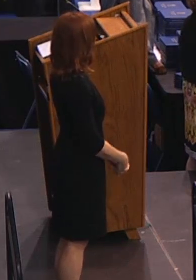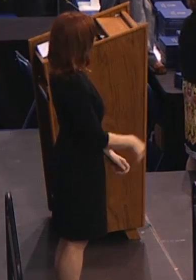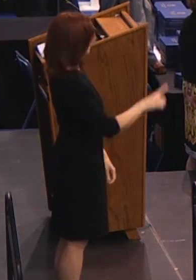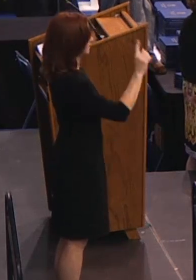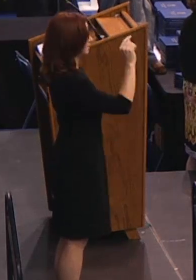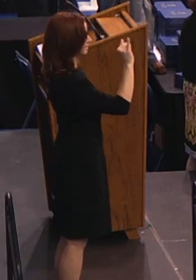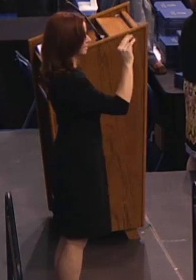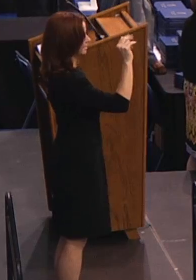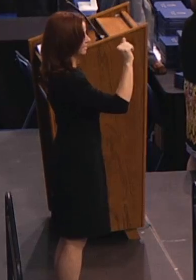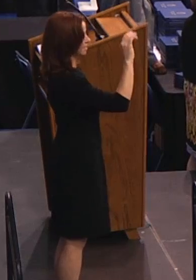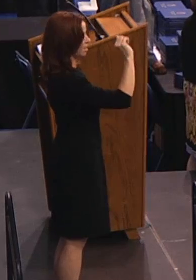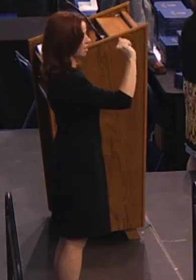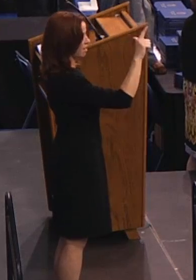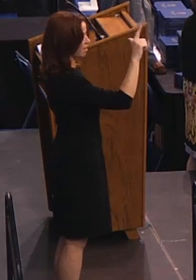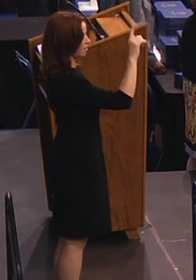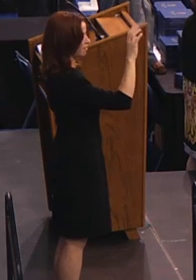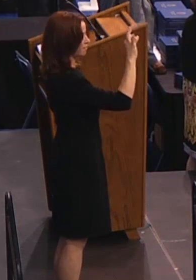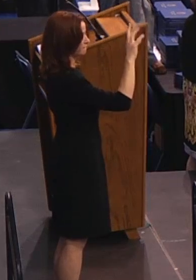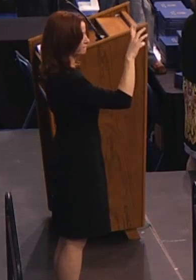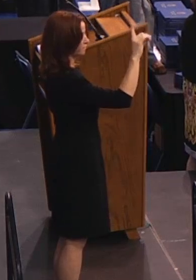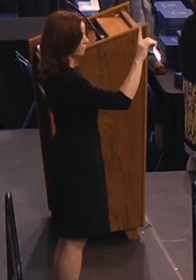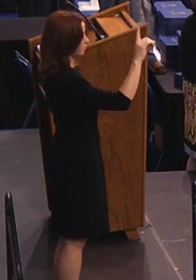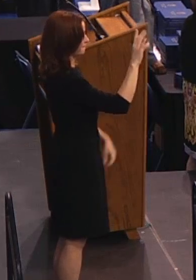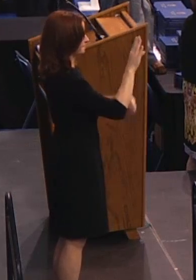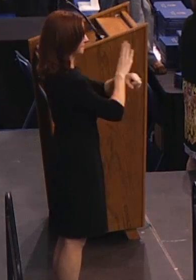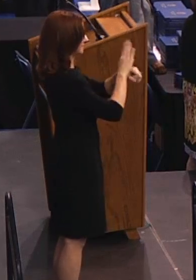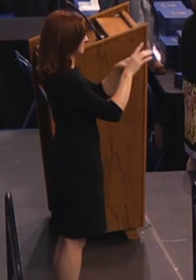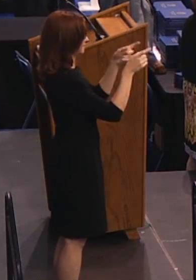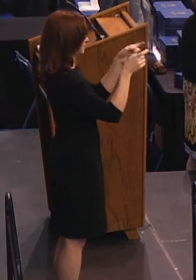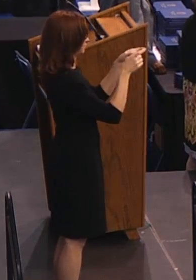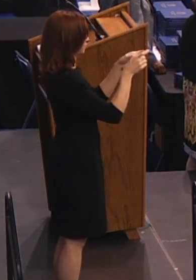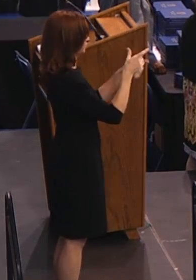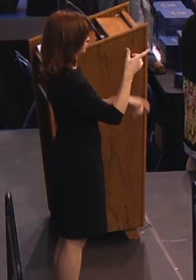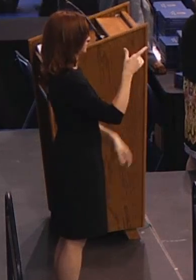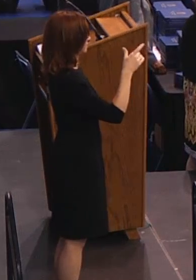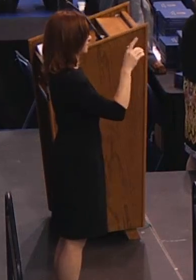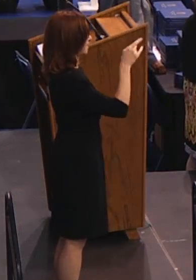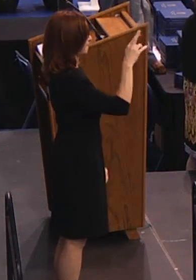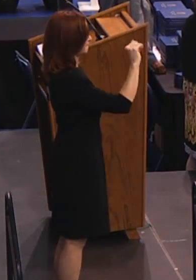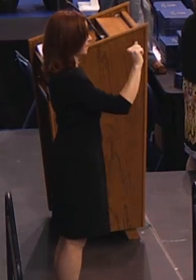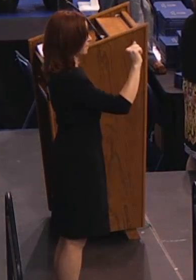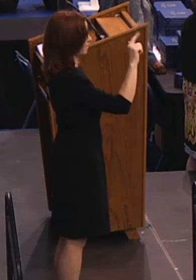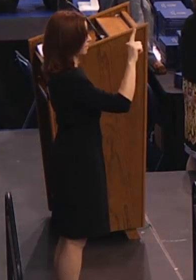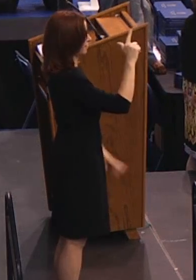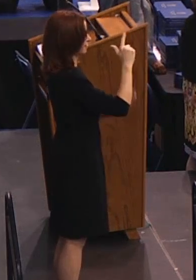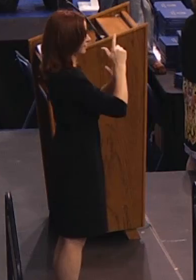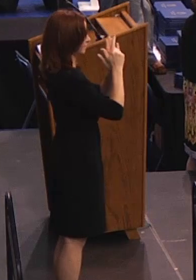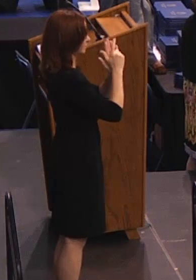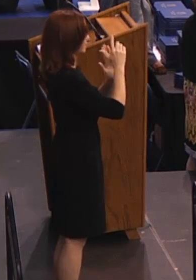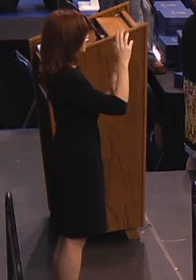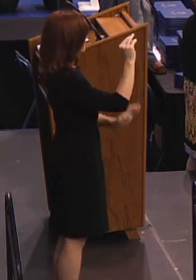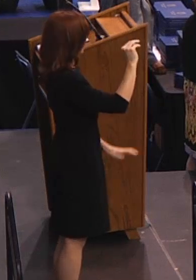Tina J. Alford, Business Administration, Paralegal, magna cum laude.